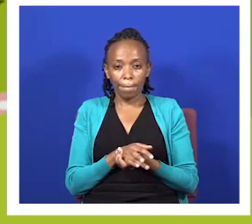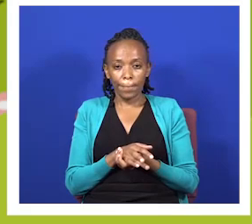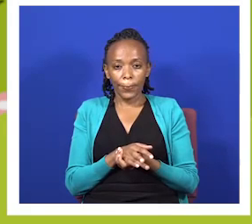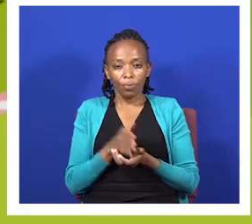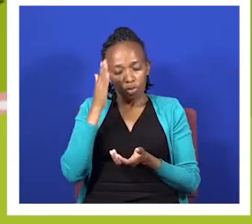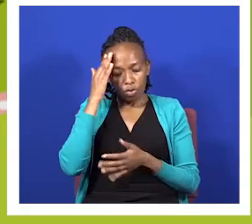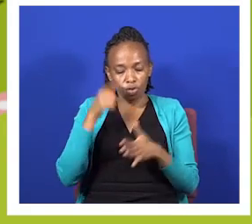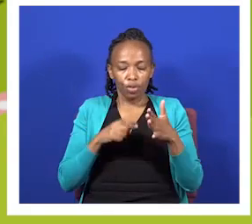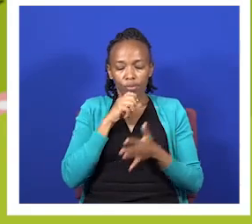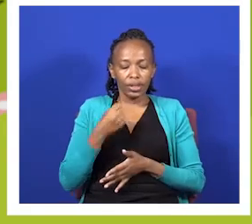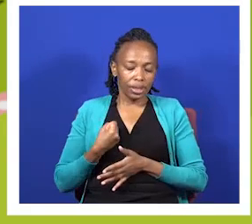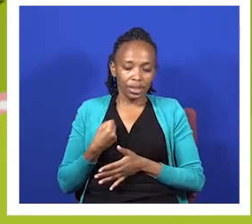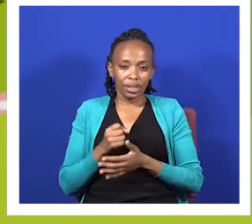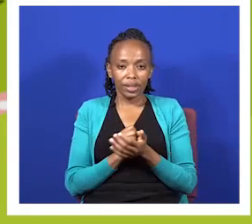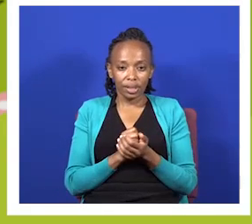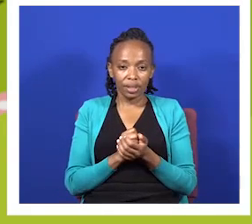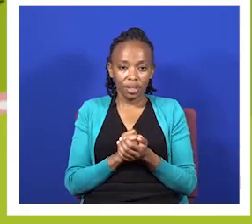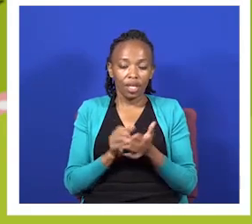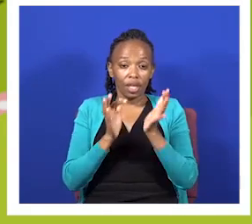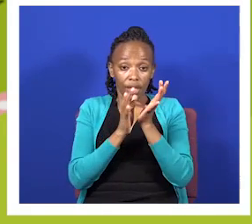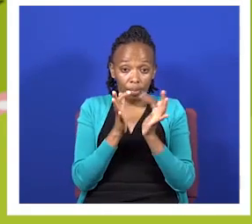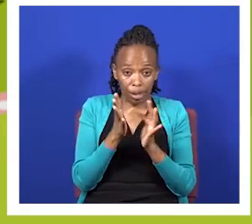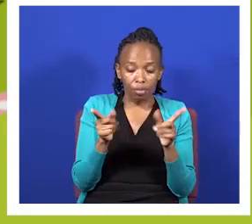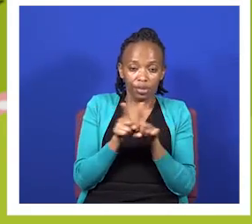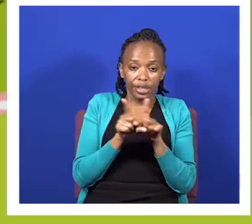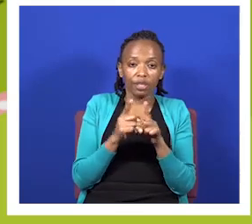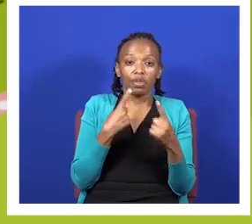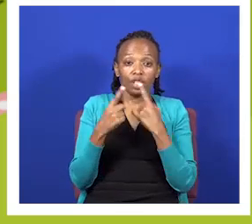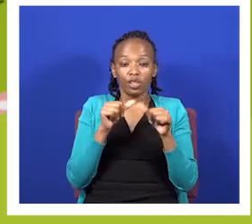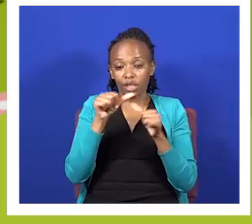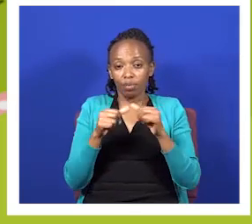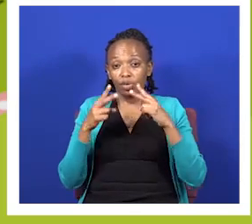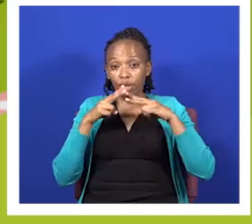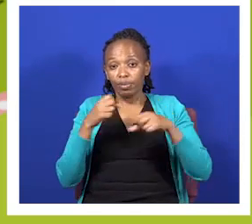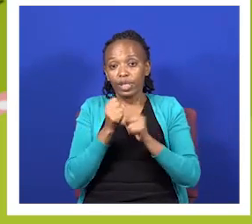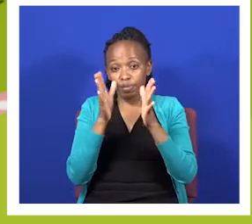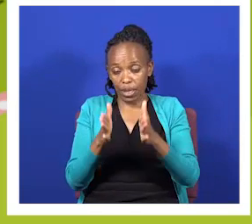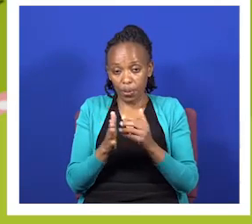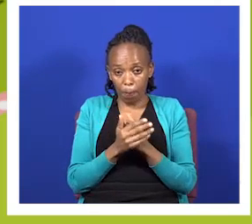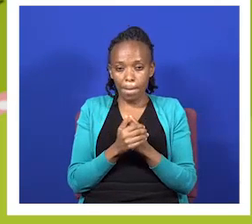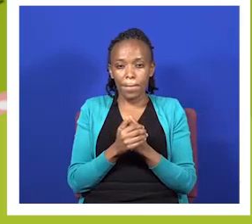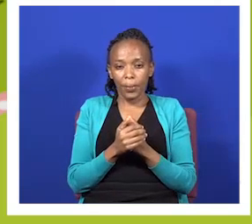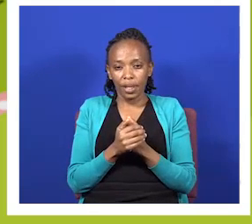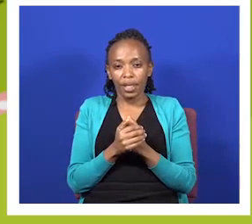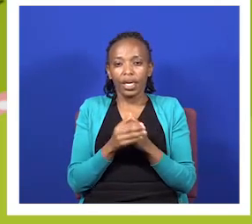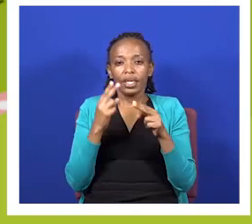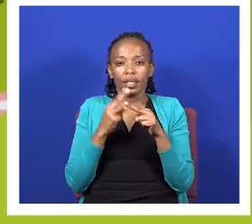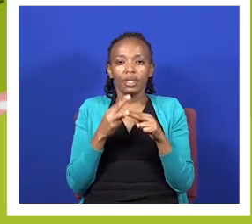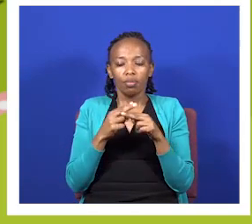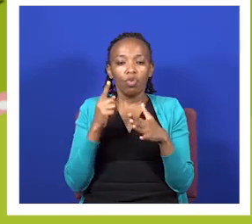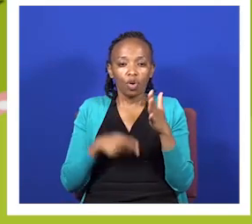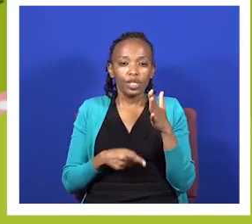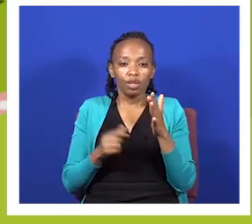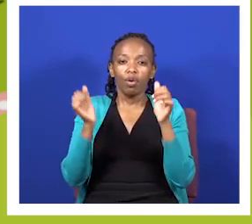You know what, boys and girls? The Bible also talks of a peacemaker, and his